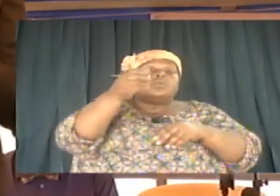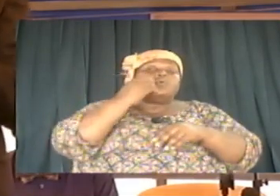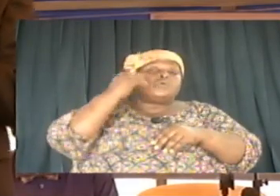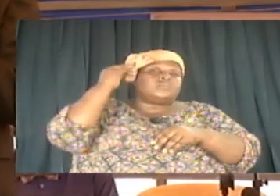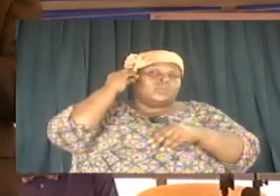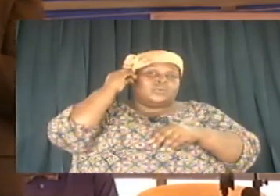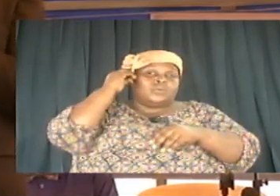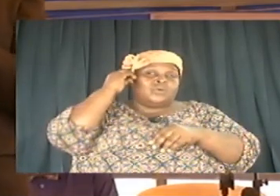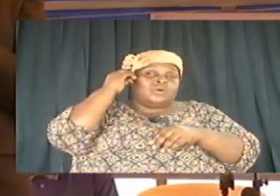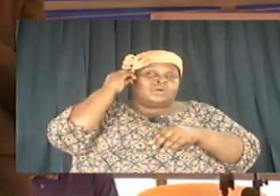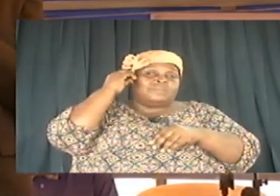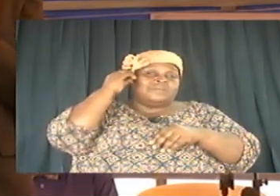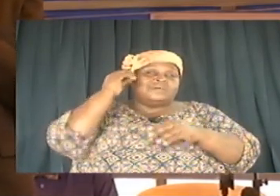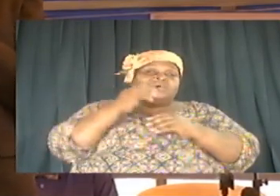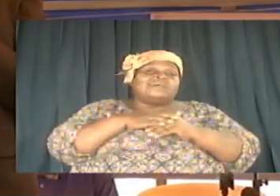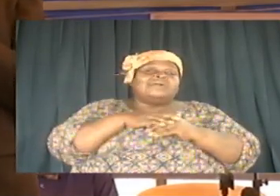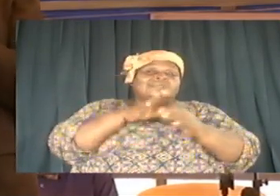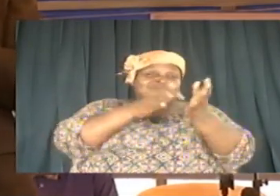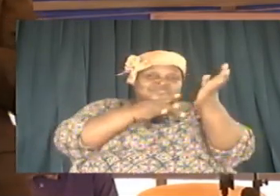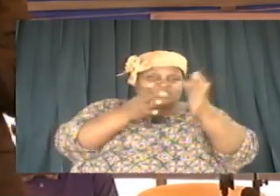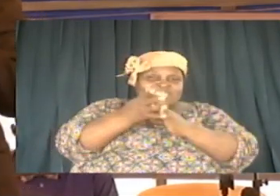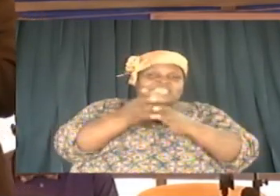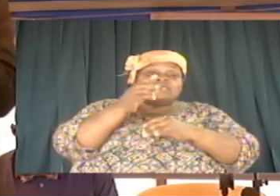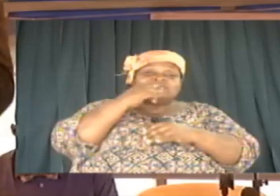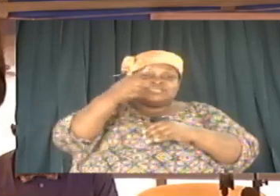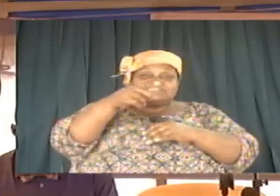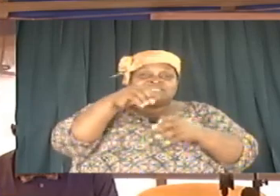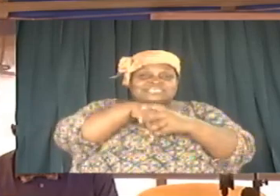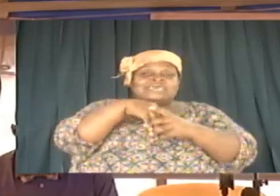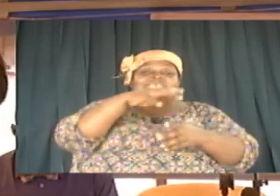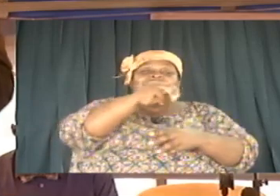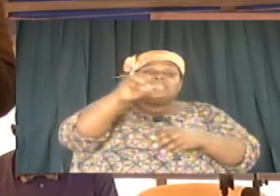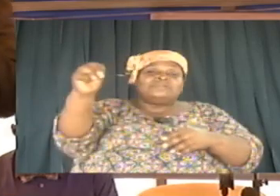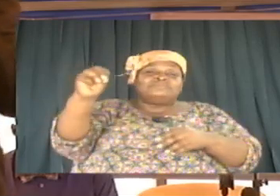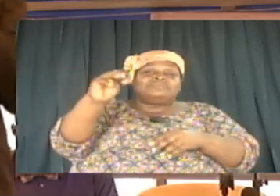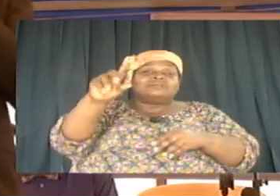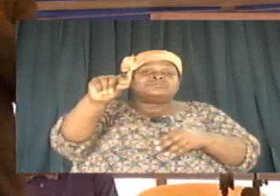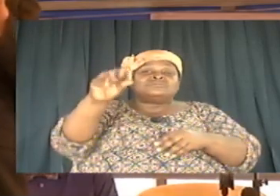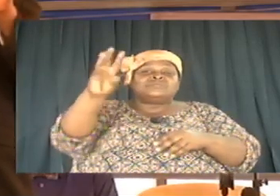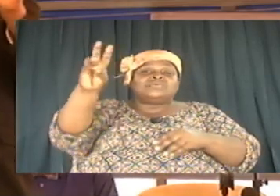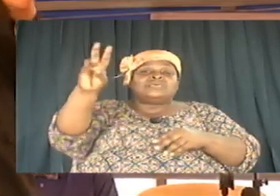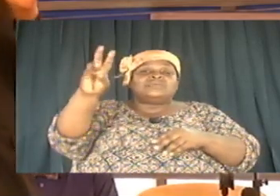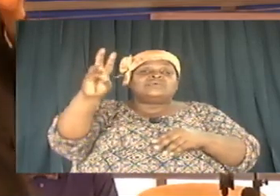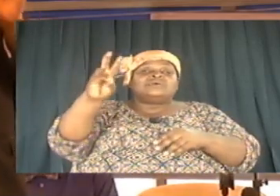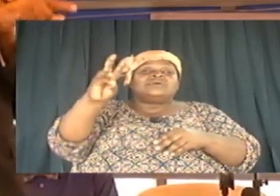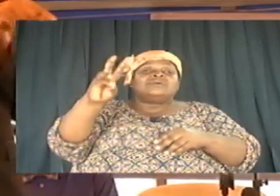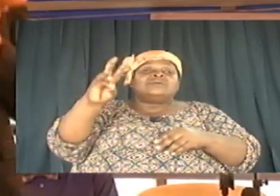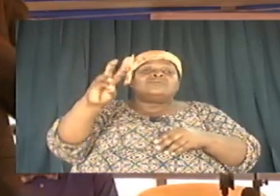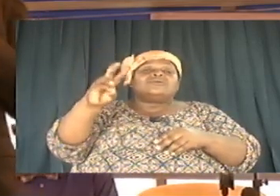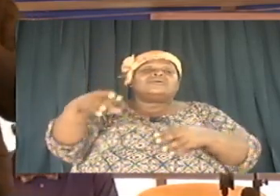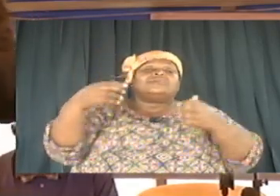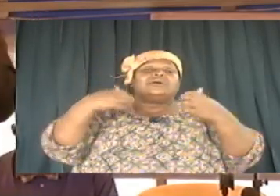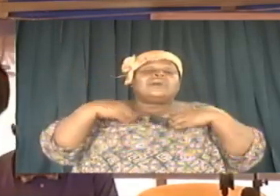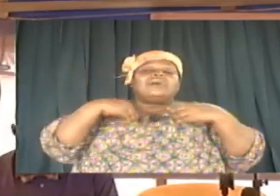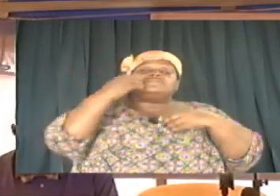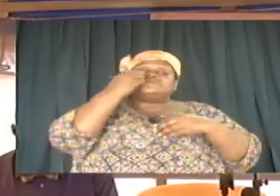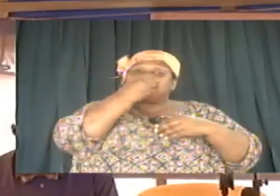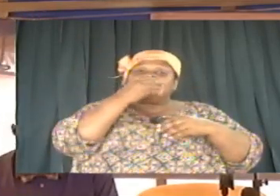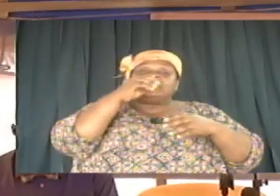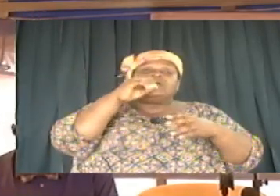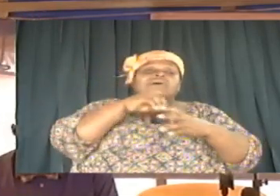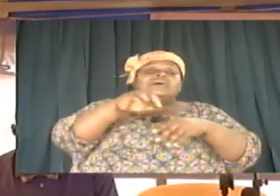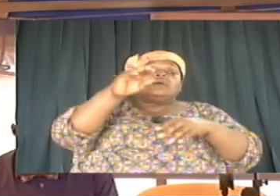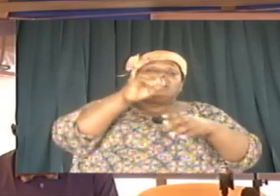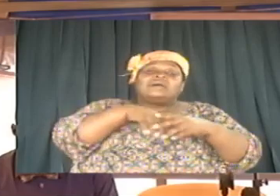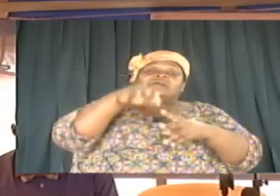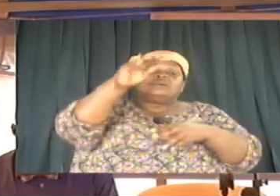of fear. Jesus said in Matthew 26, tell him that we're going to have supper at his house and we're at your